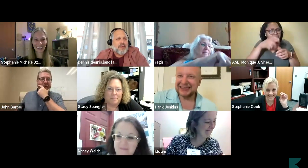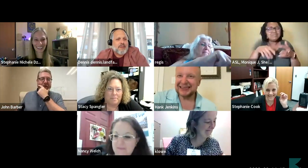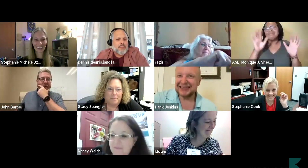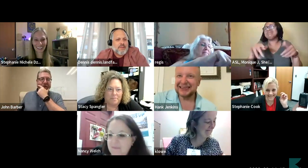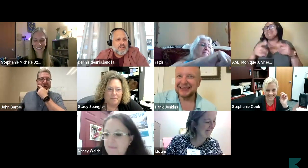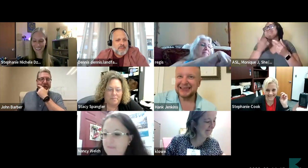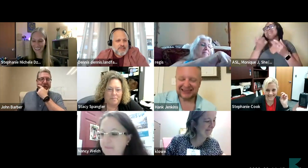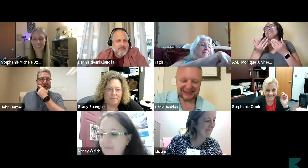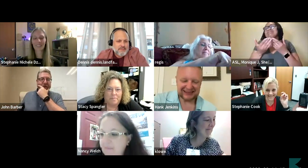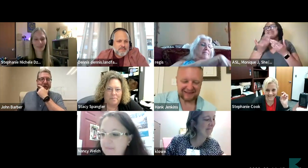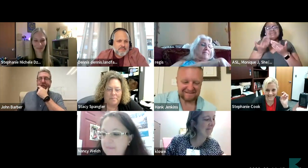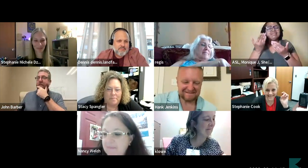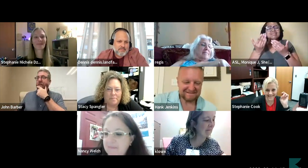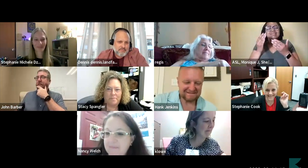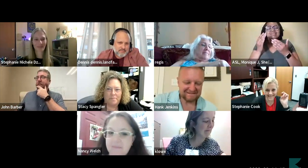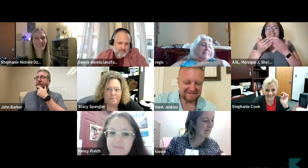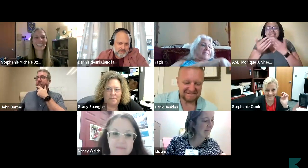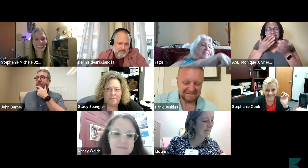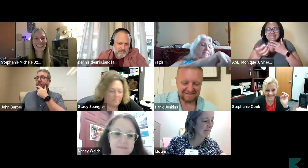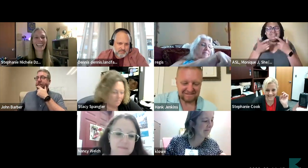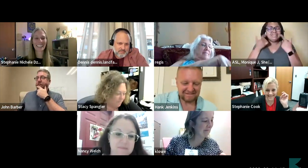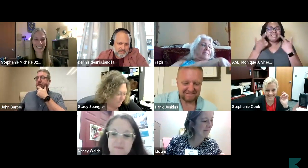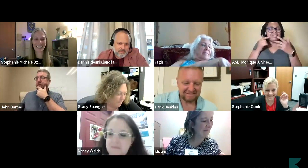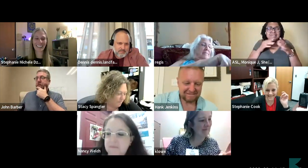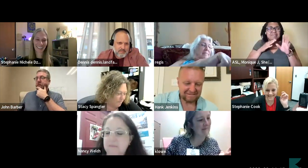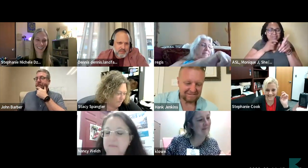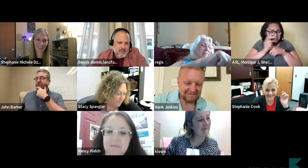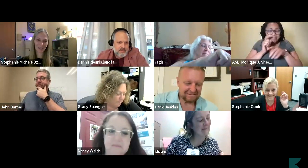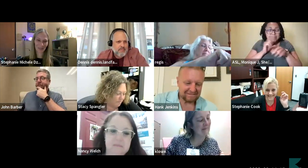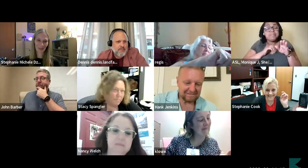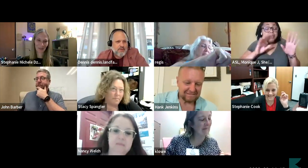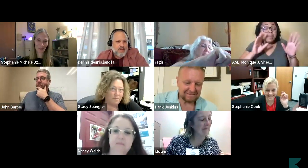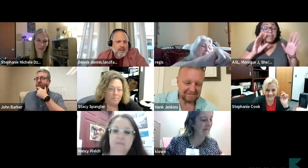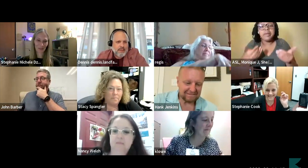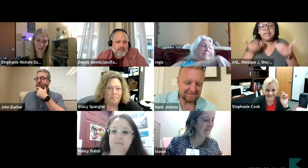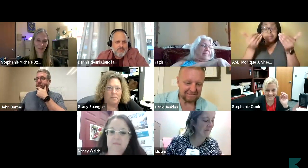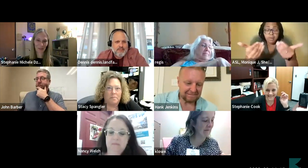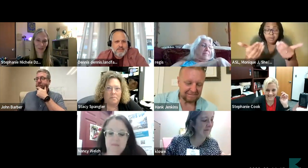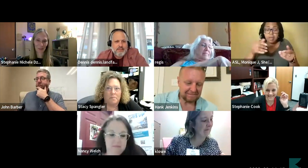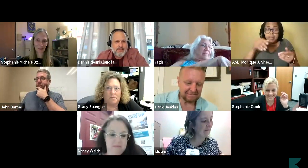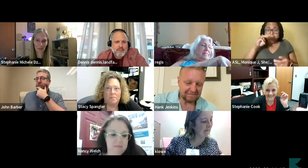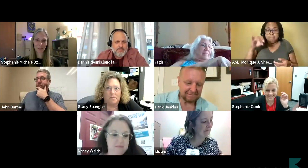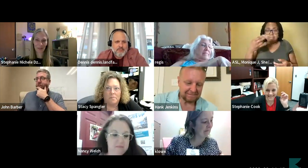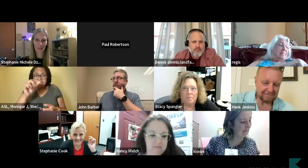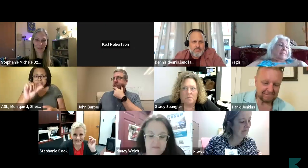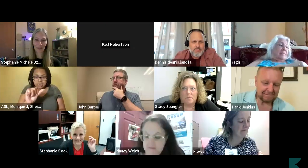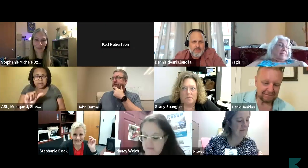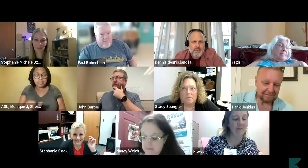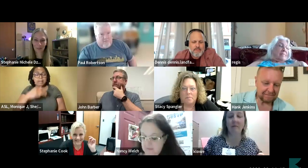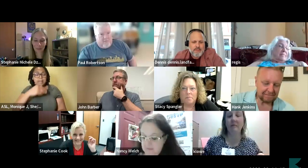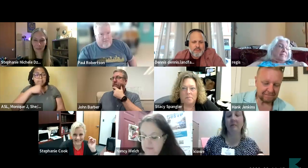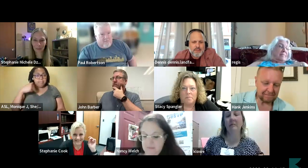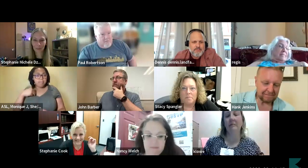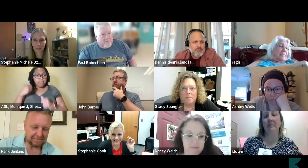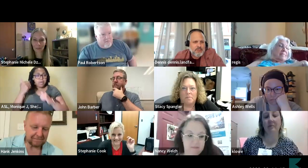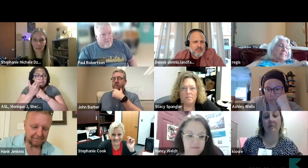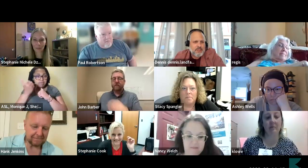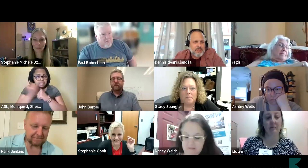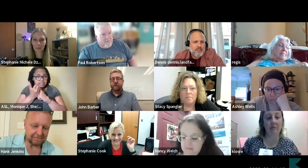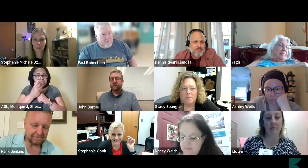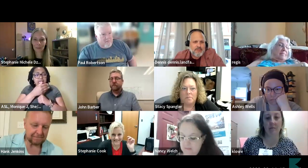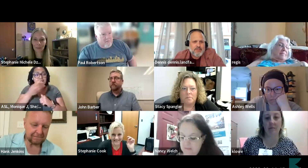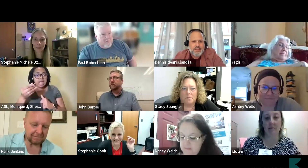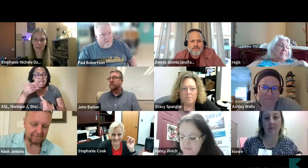All right. We ready to move on, Misha? Yes. Member advocacy and informed member advocacy